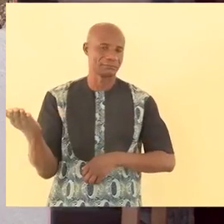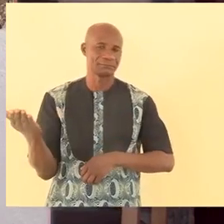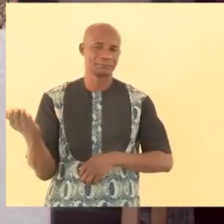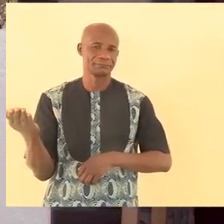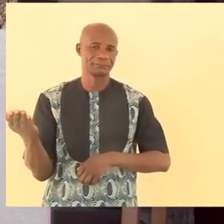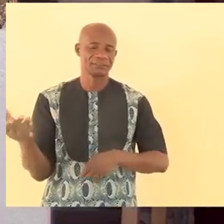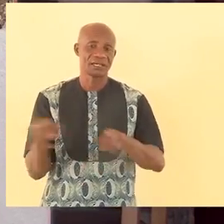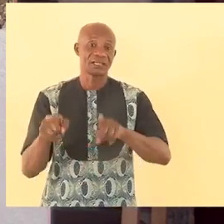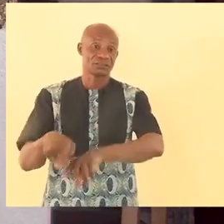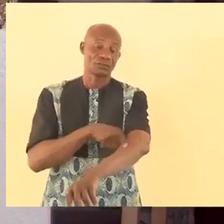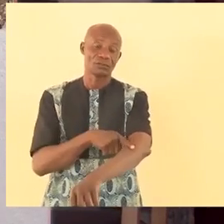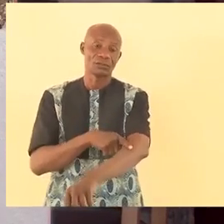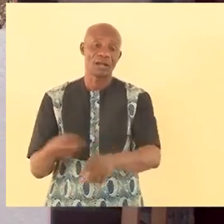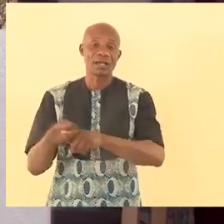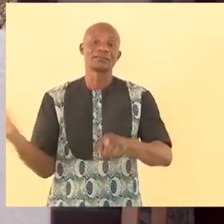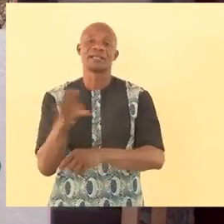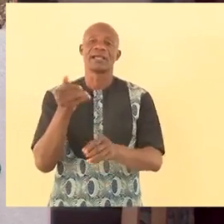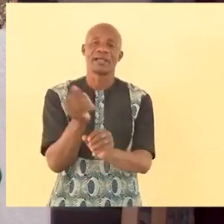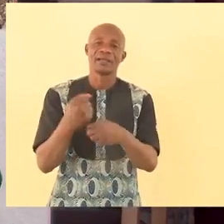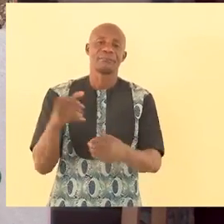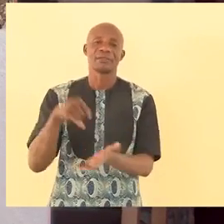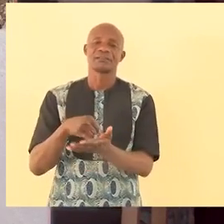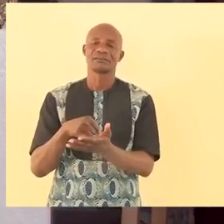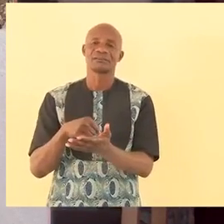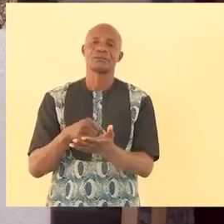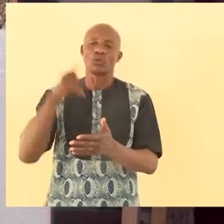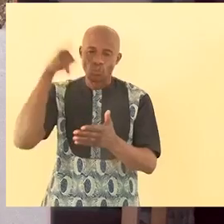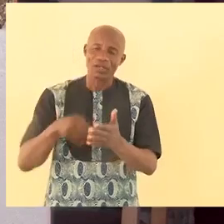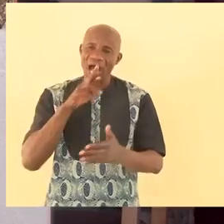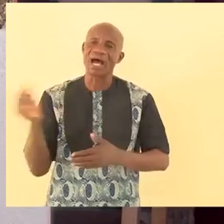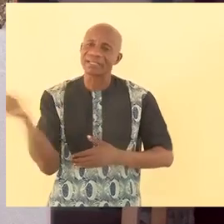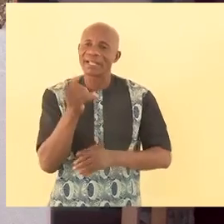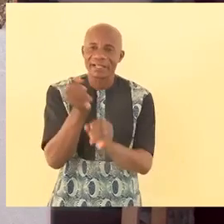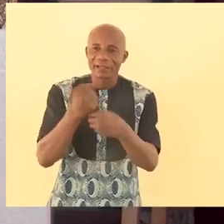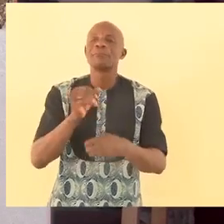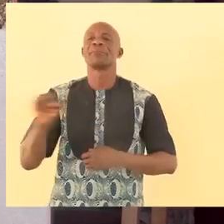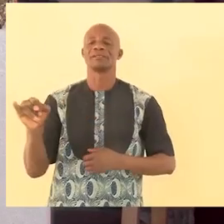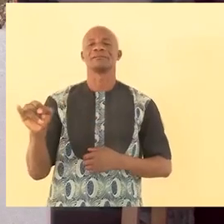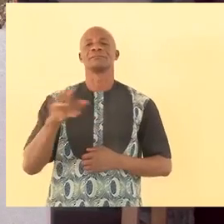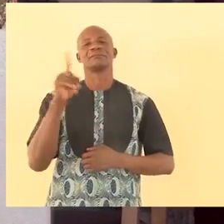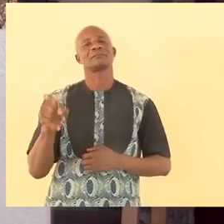as long as they make it. What are they making?